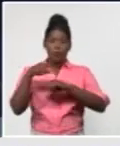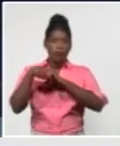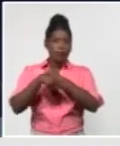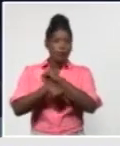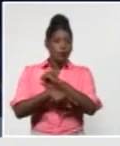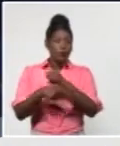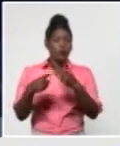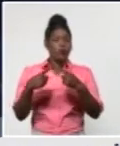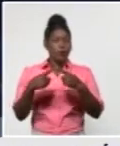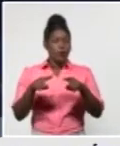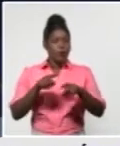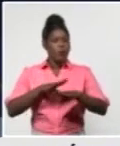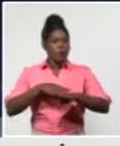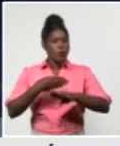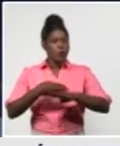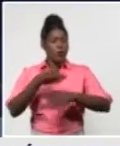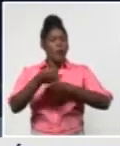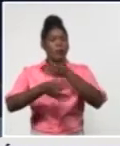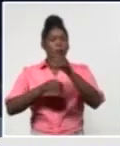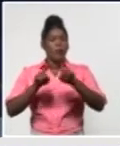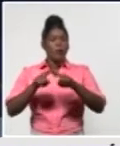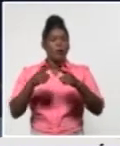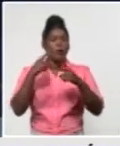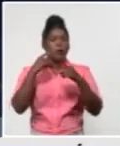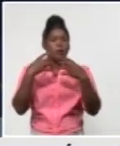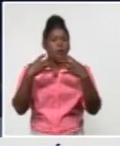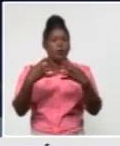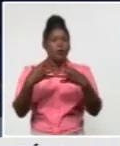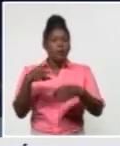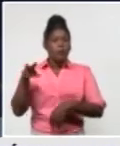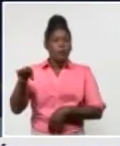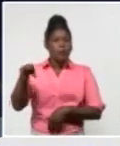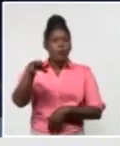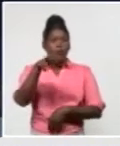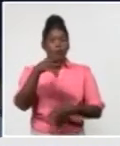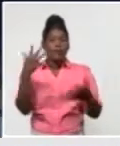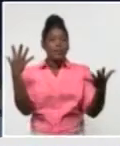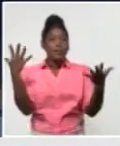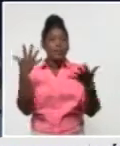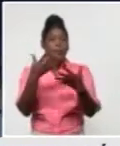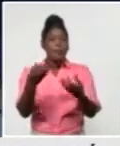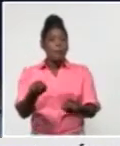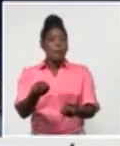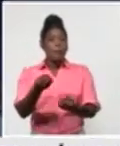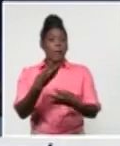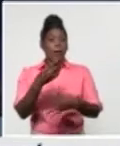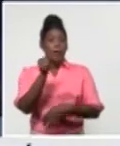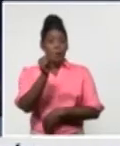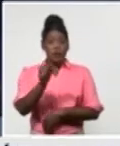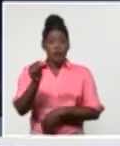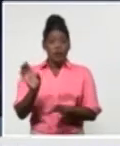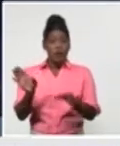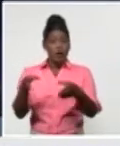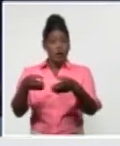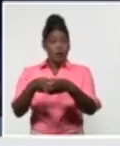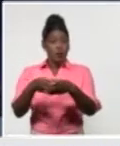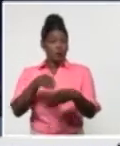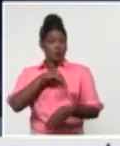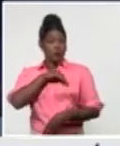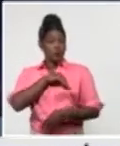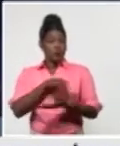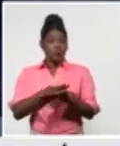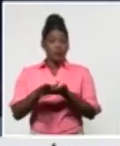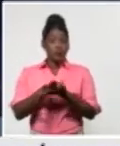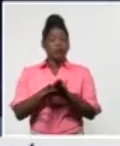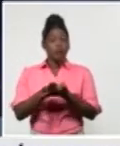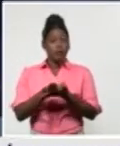established, despite the efforts that are done to trace their contacts, since this is something